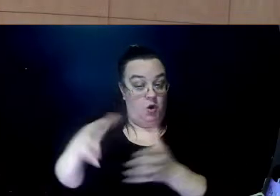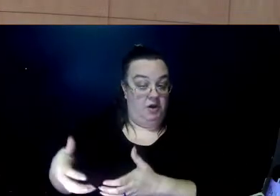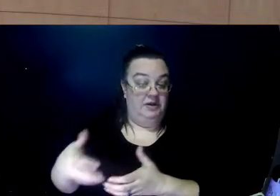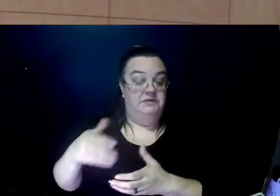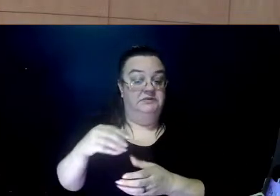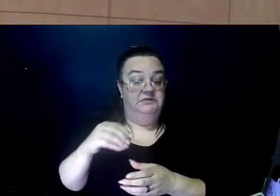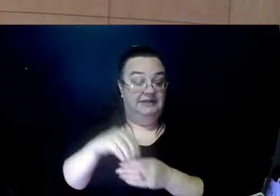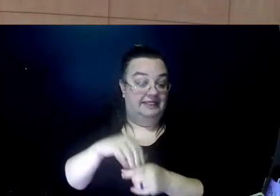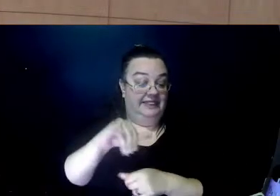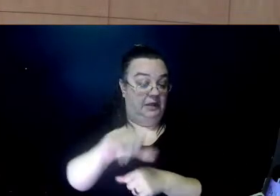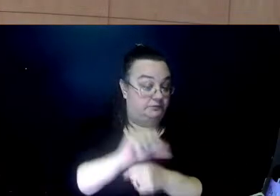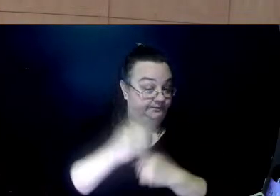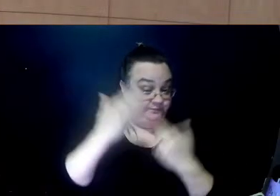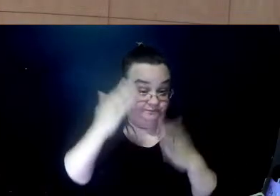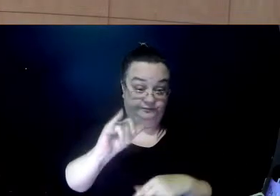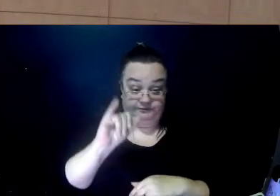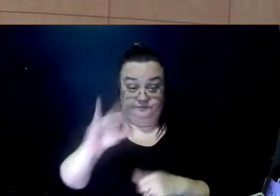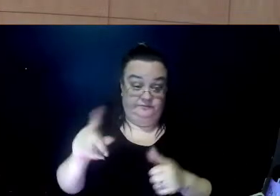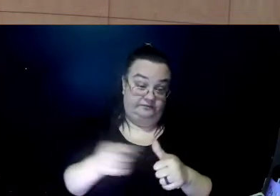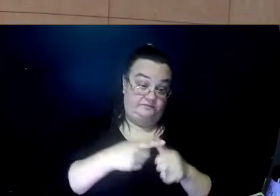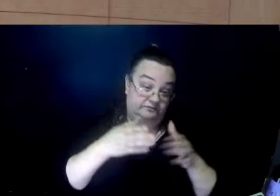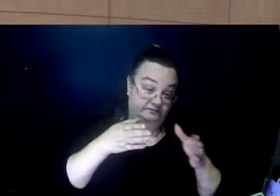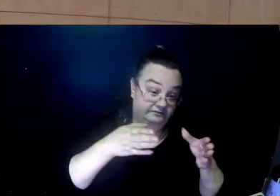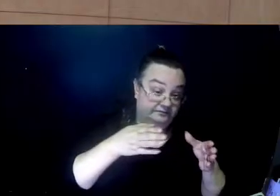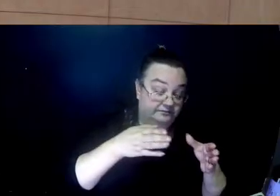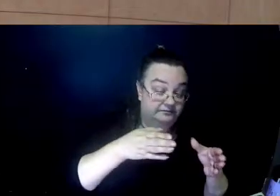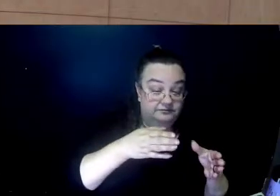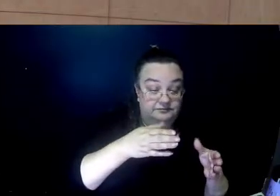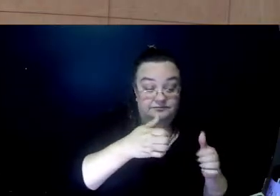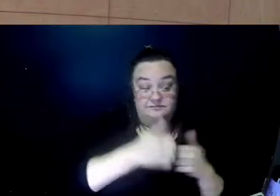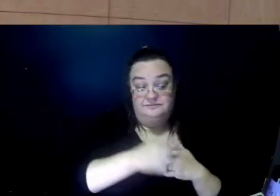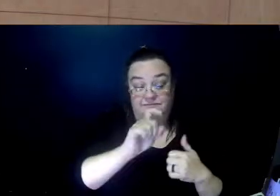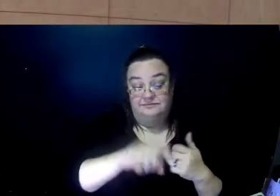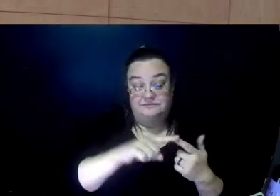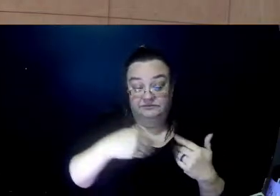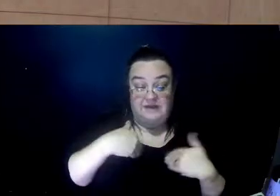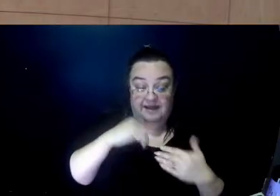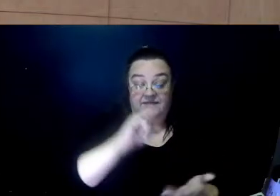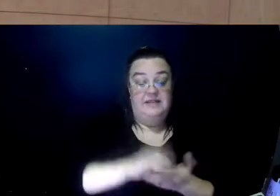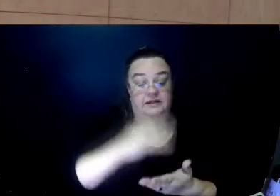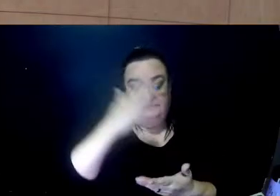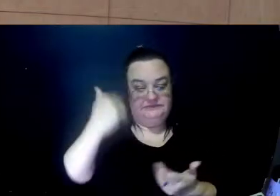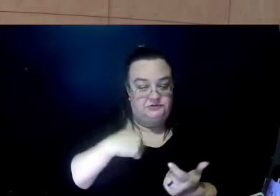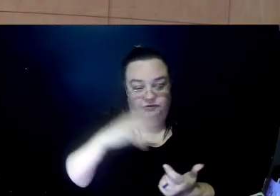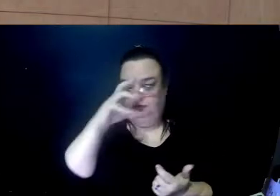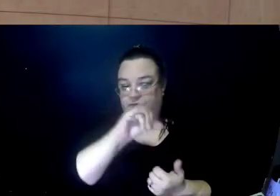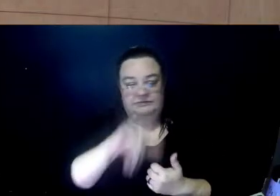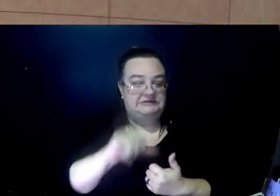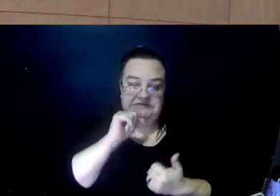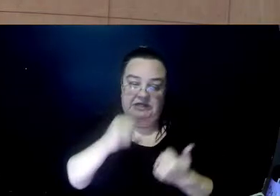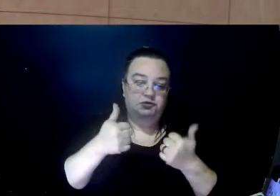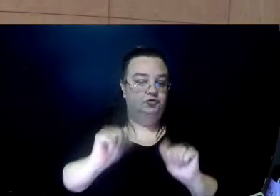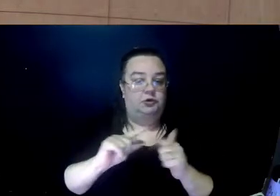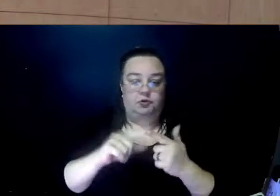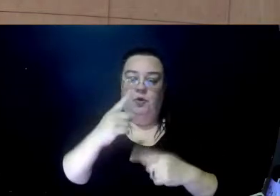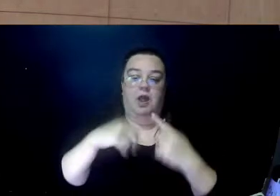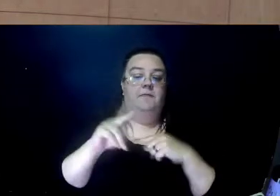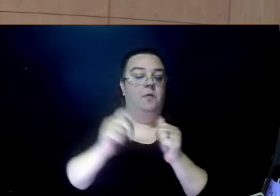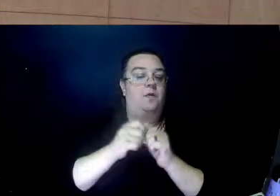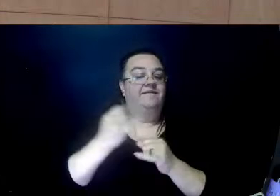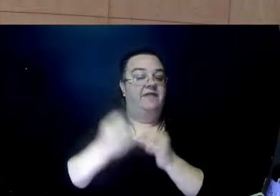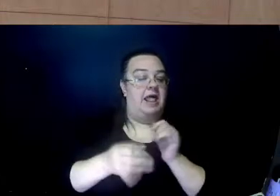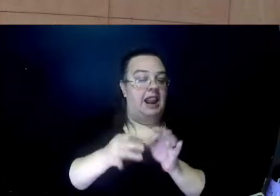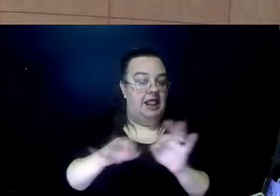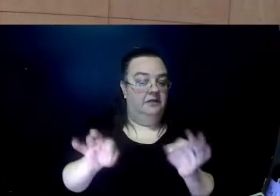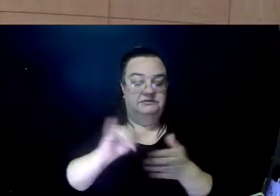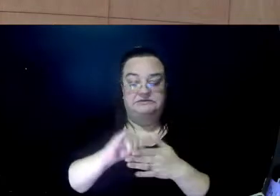I don't know if the first pass necessarily has to have that, because this isn't I assume this is not trying to come up with final language. This is trying to